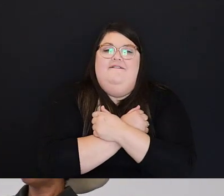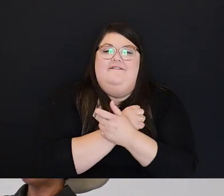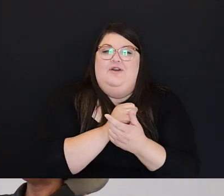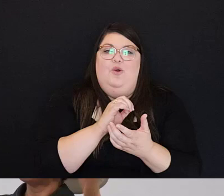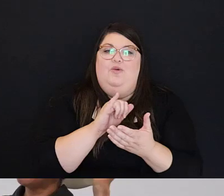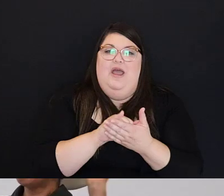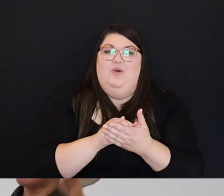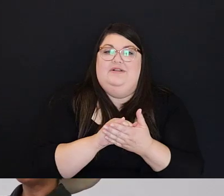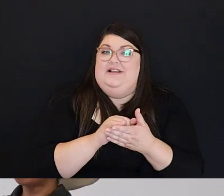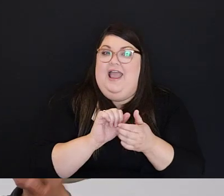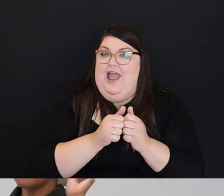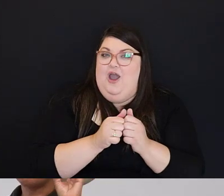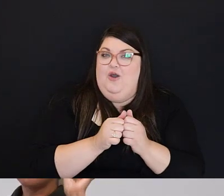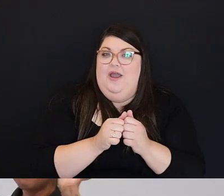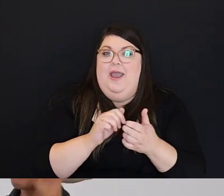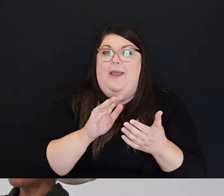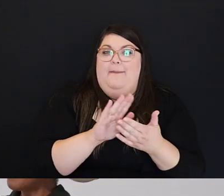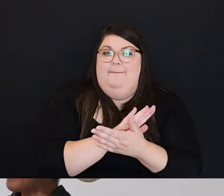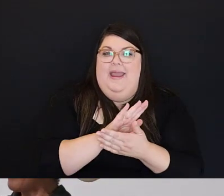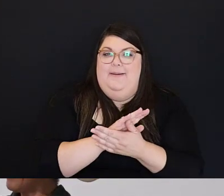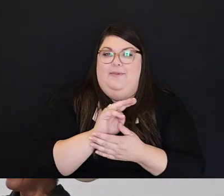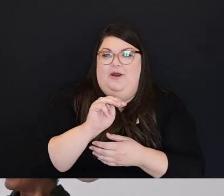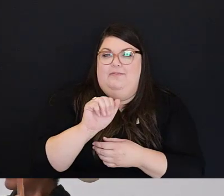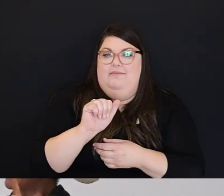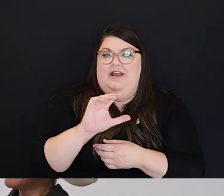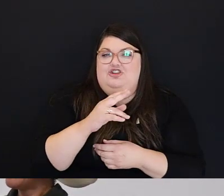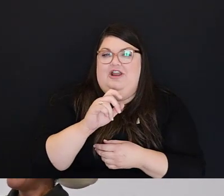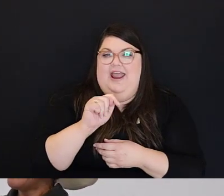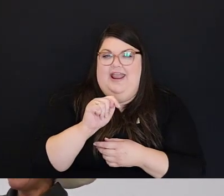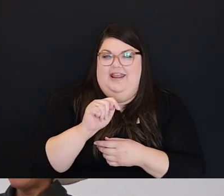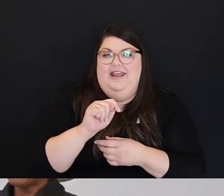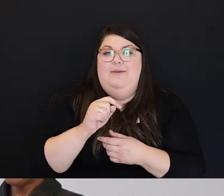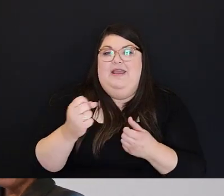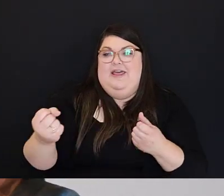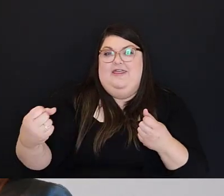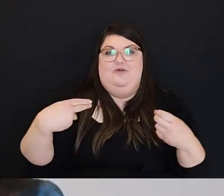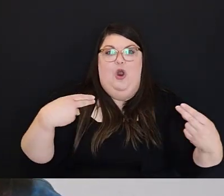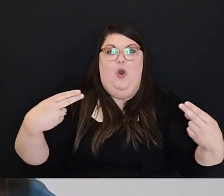in the form of paper mache being thrown at me.